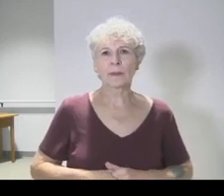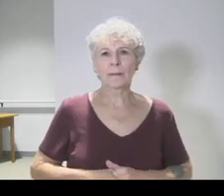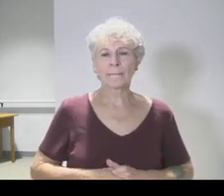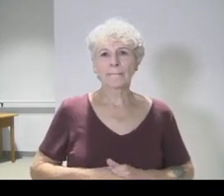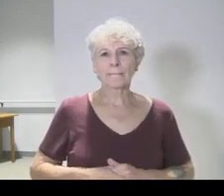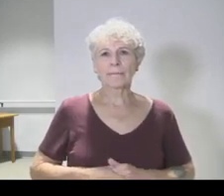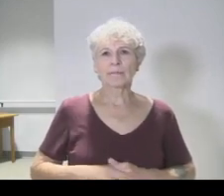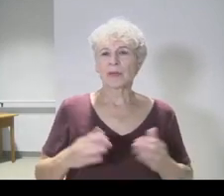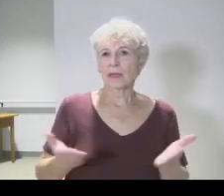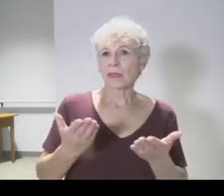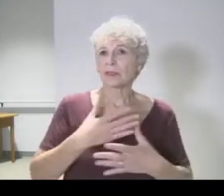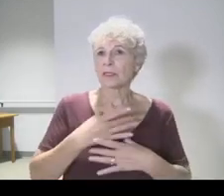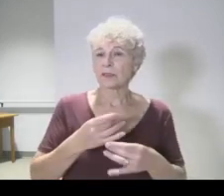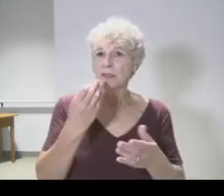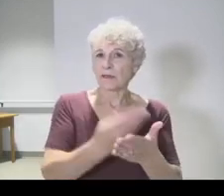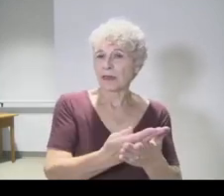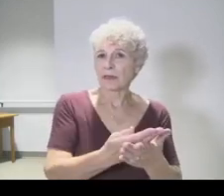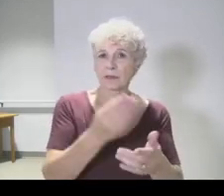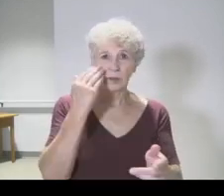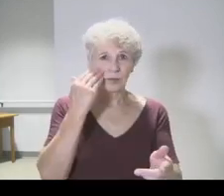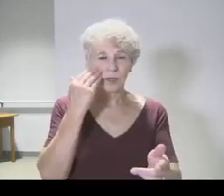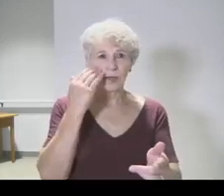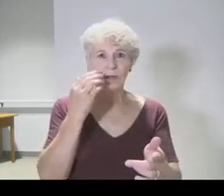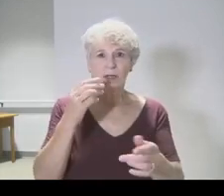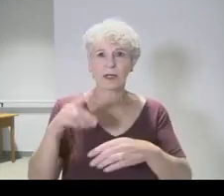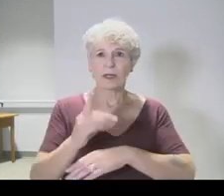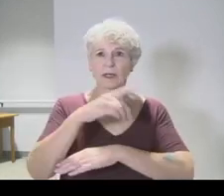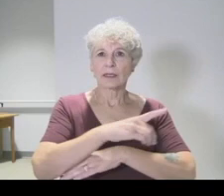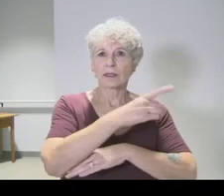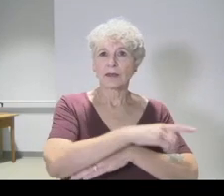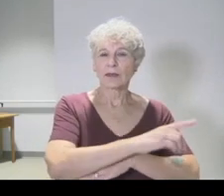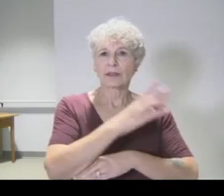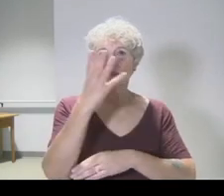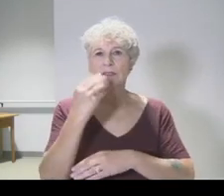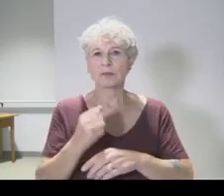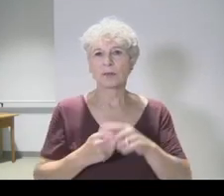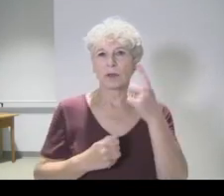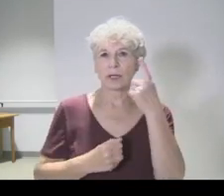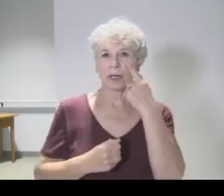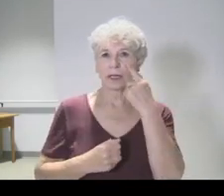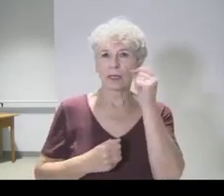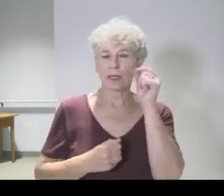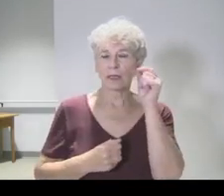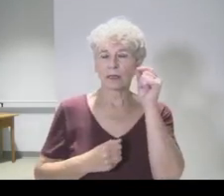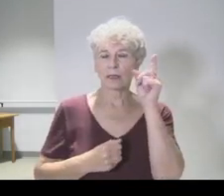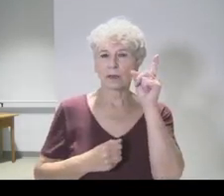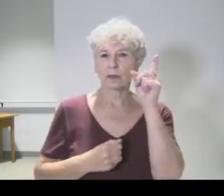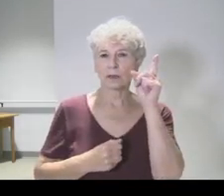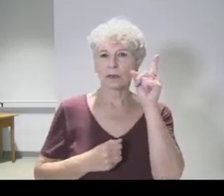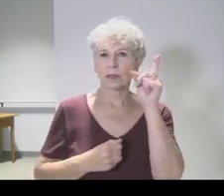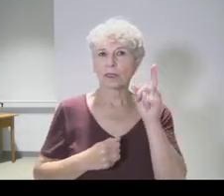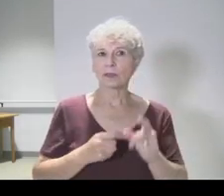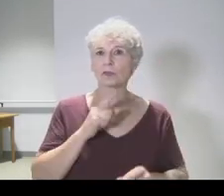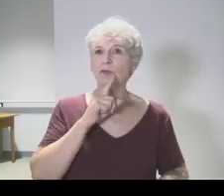Here's an interesting fact. Did you know that that dolphins sleep with one eye open? It's true. They